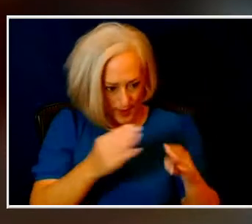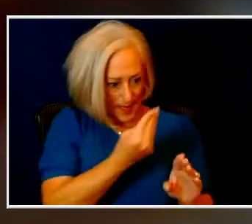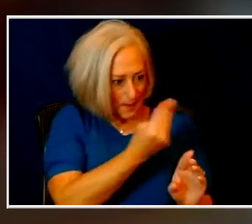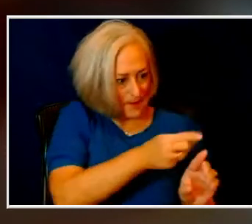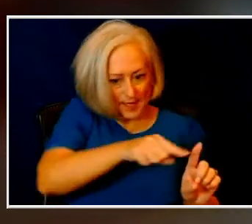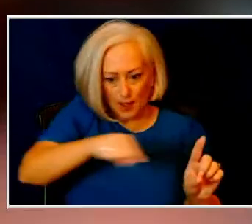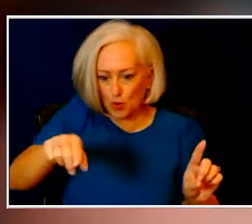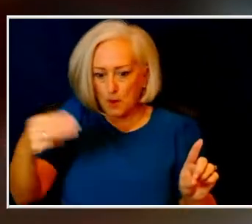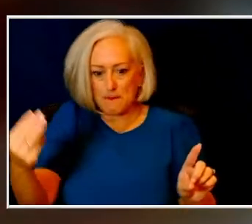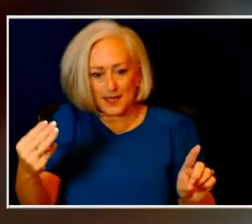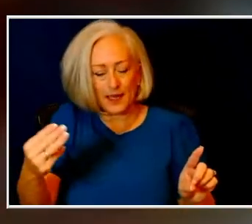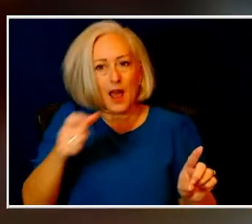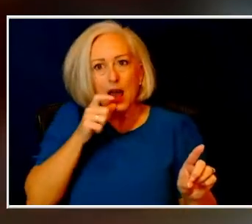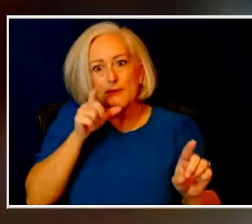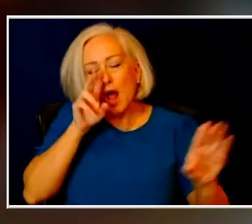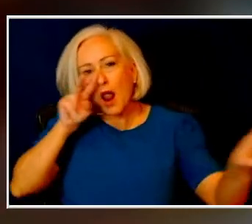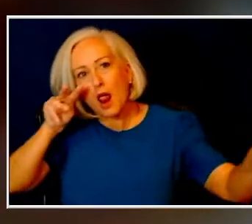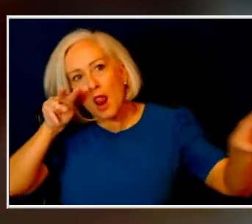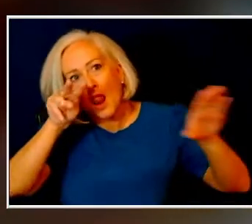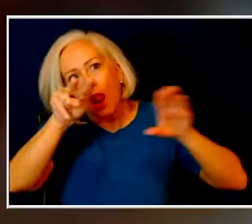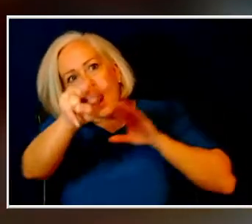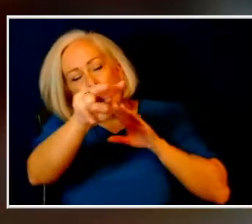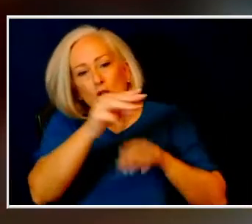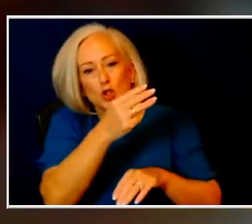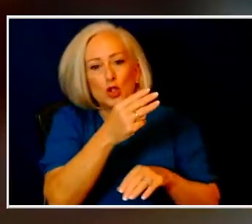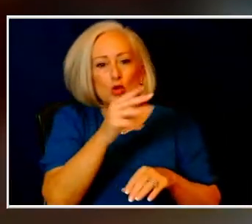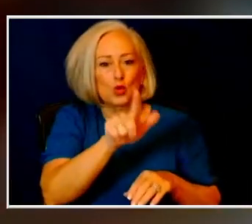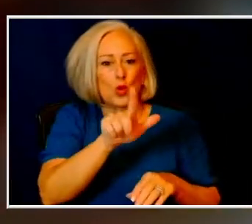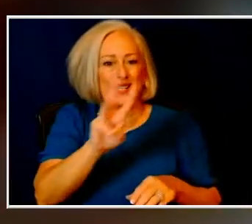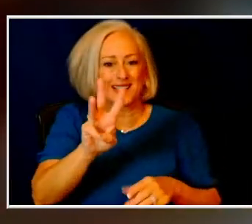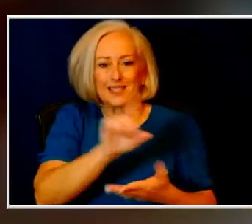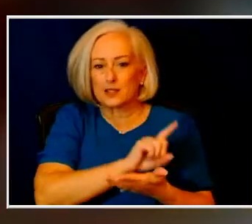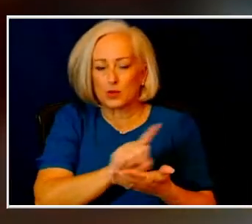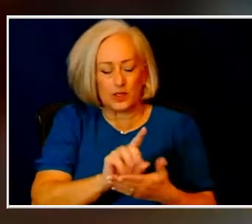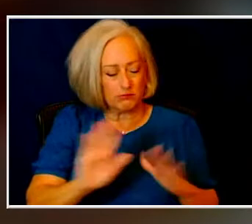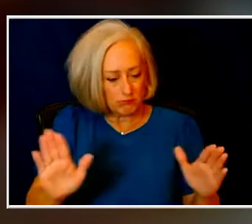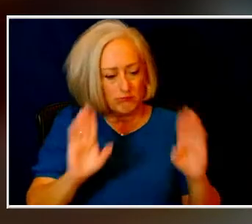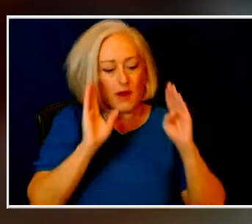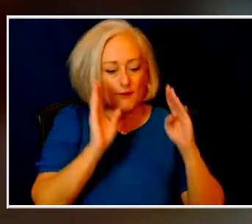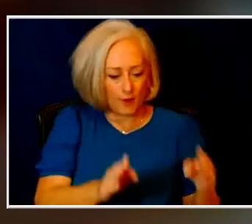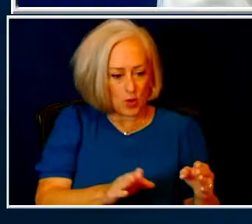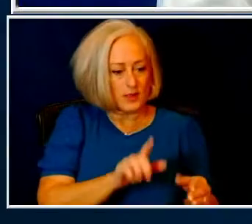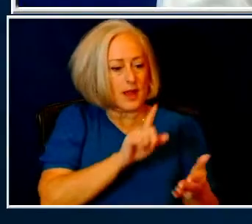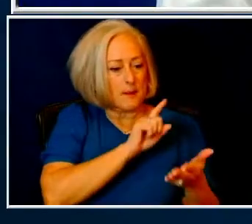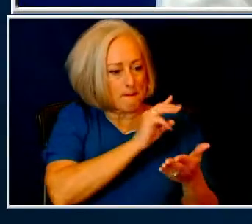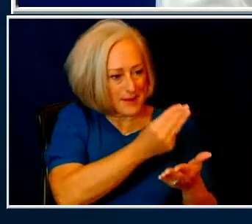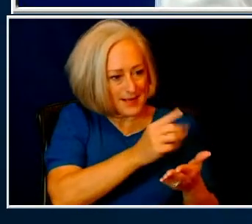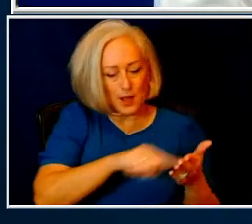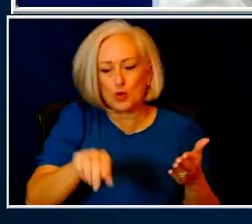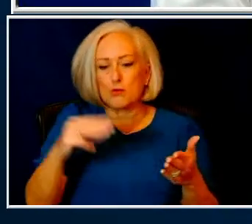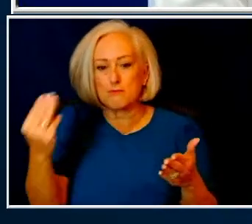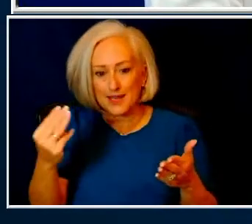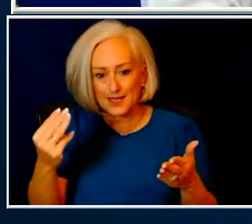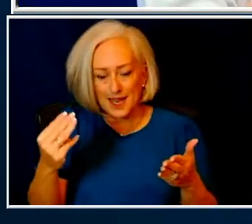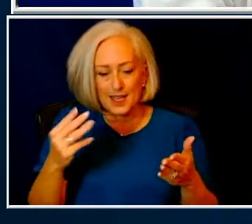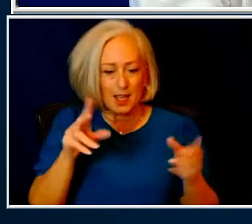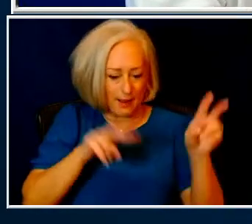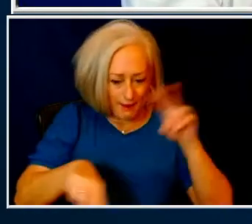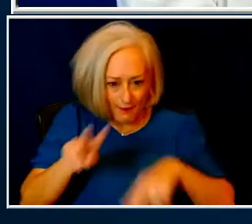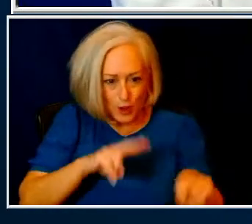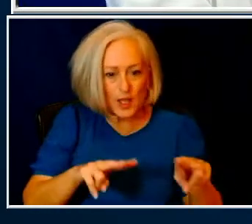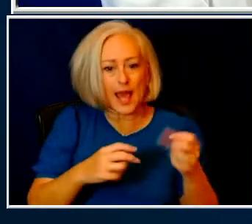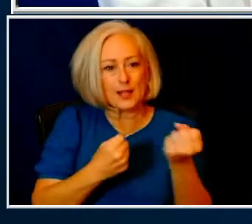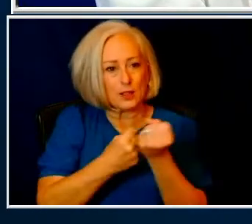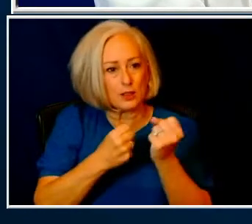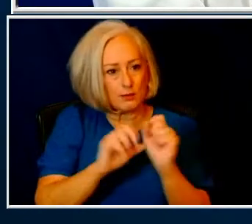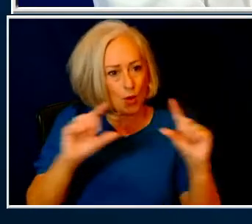at the long haul, I just looked Monday to Monday, and the support group and the education. That's a big deal. So you must have invested a lot